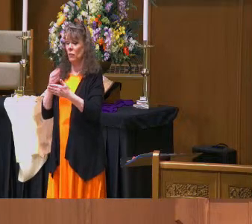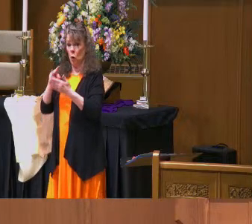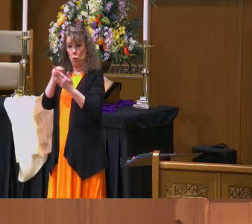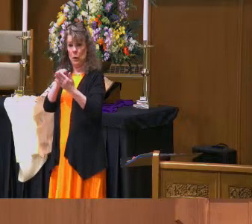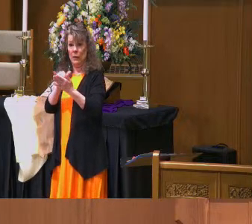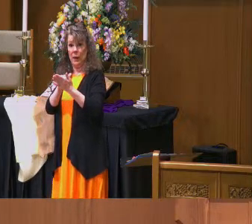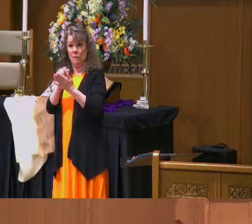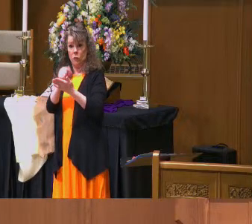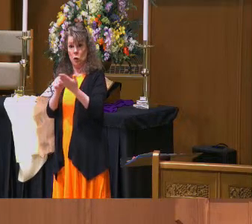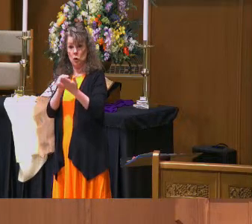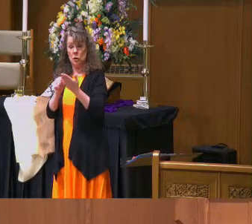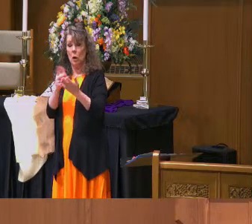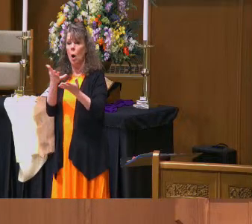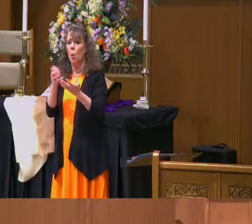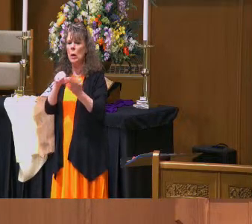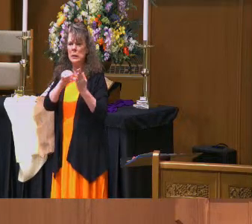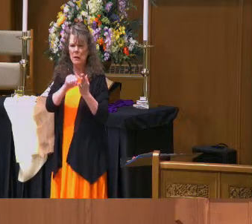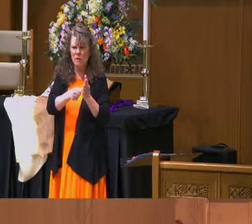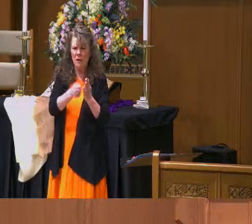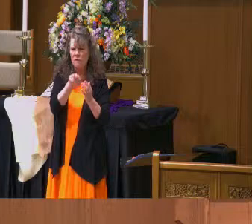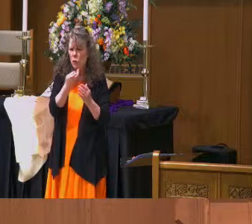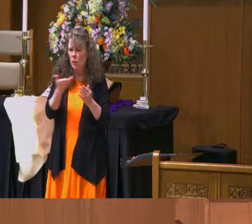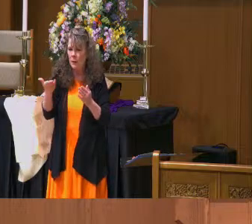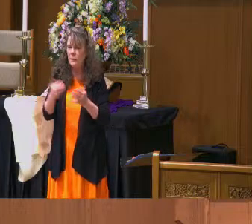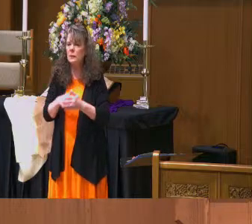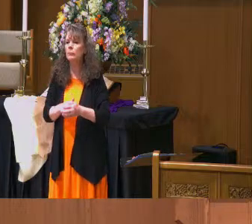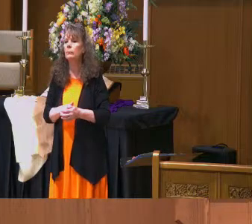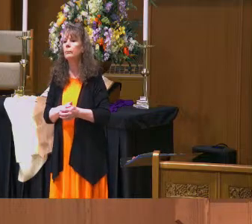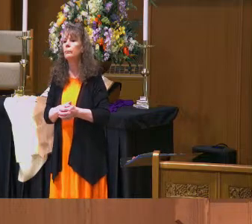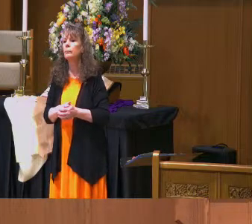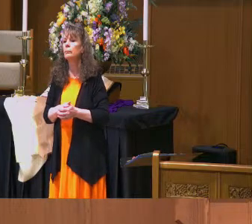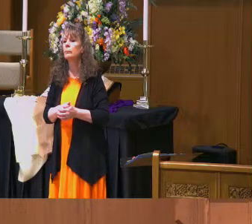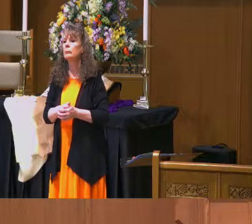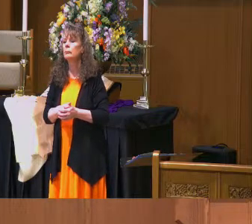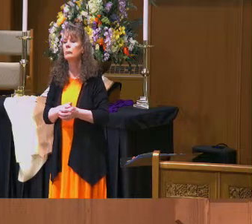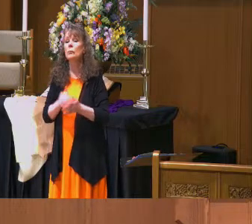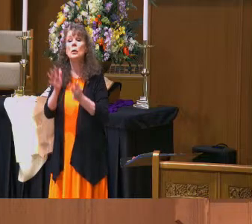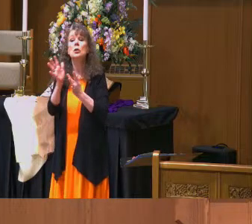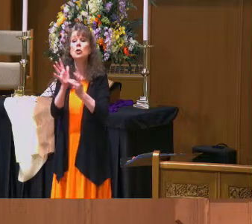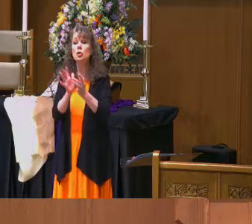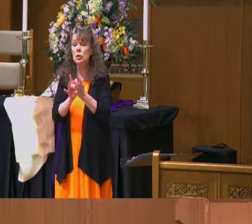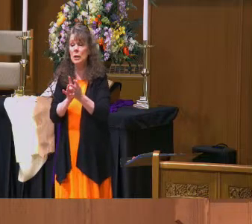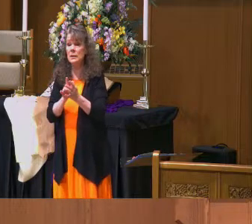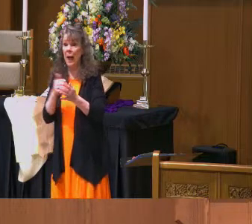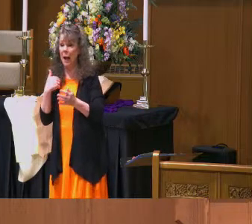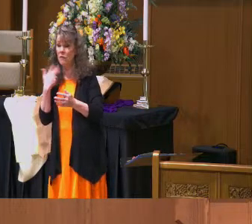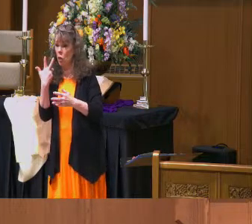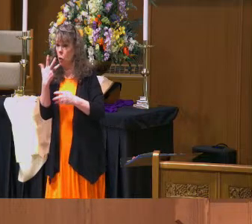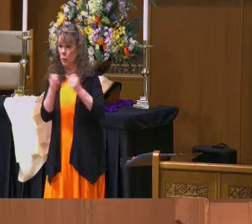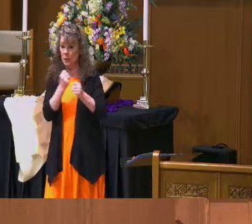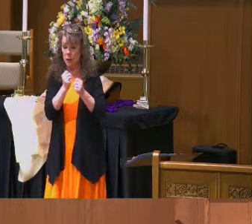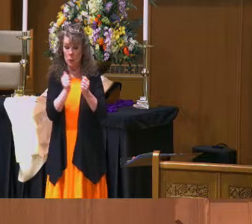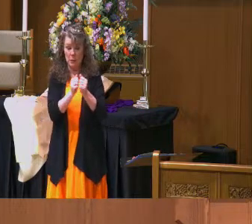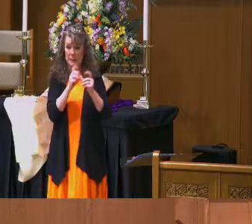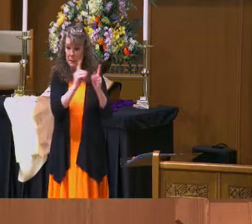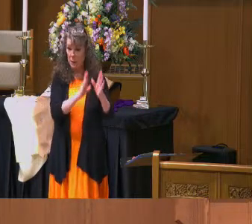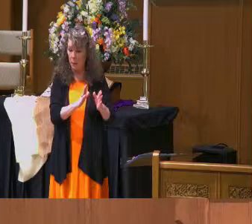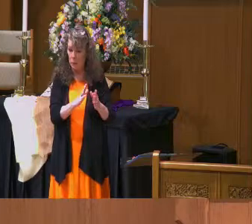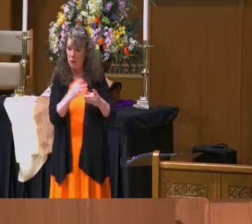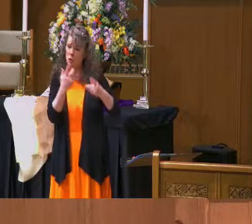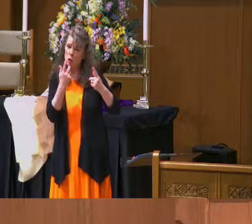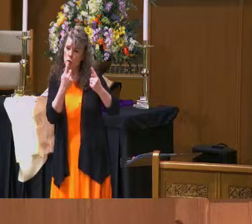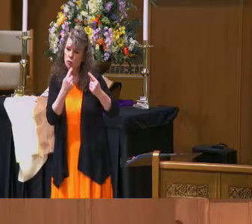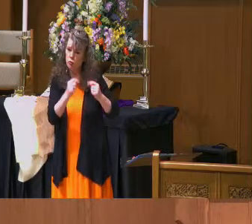those verses, I just want to point out a few things. Jesus, who has spent the last 3 years with his disciples, has been